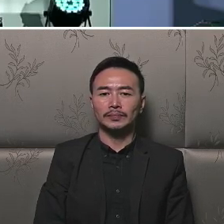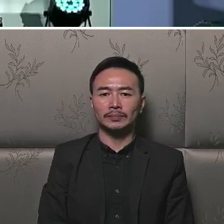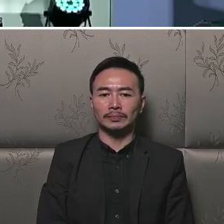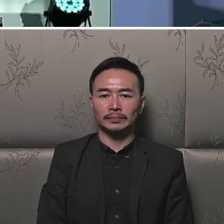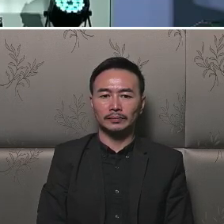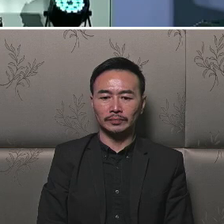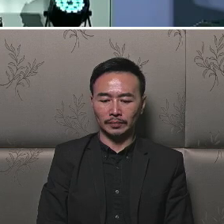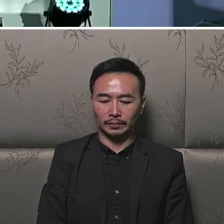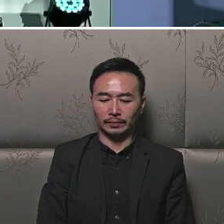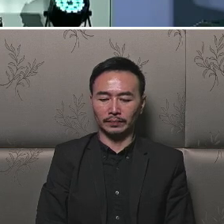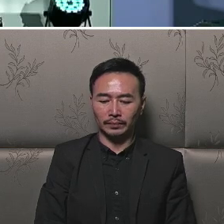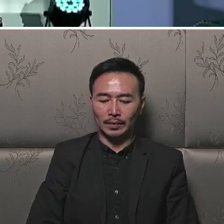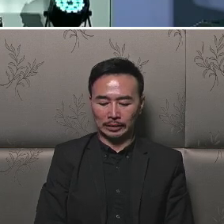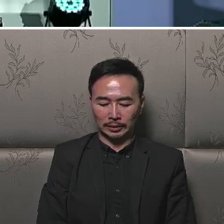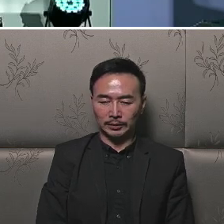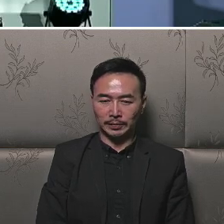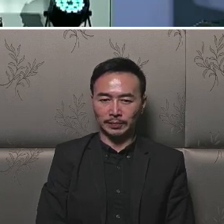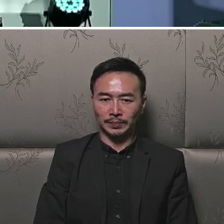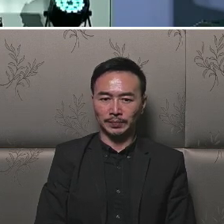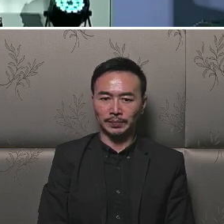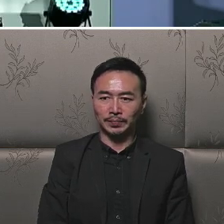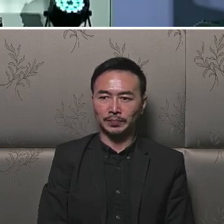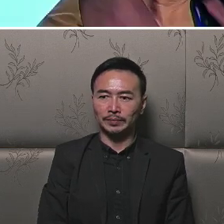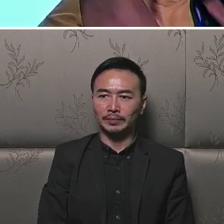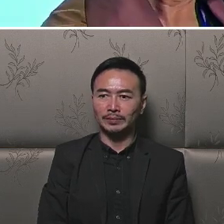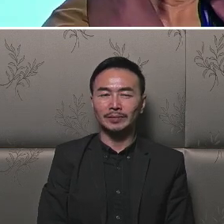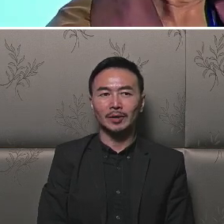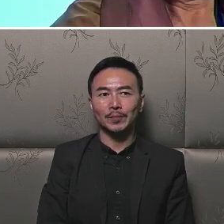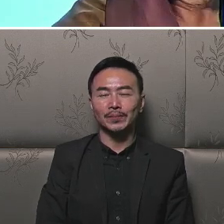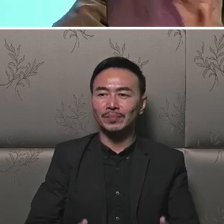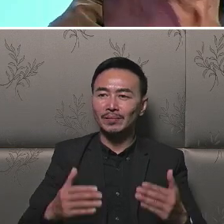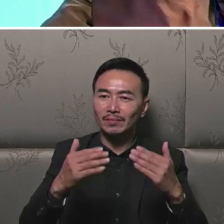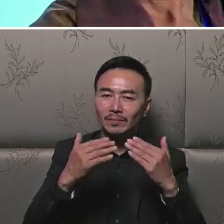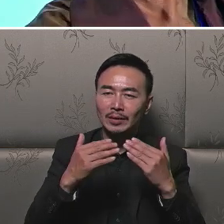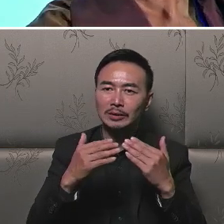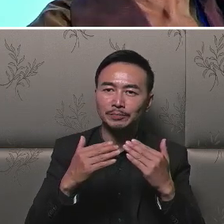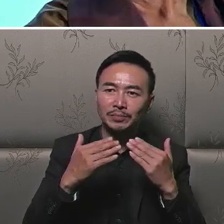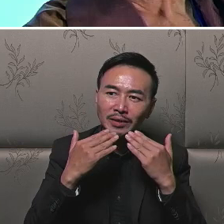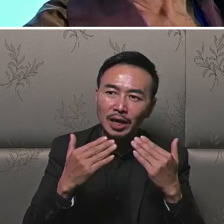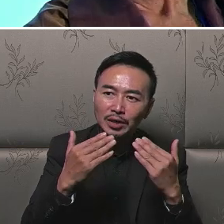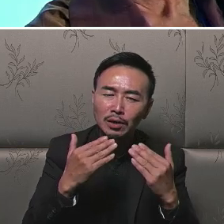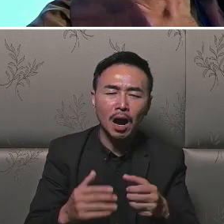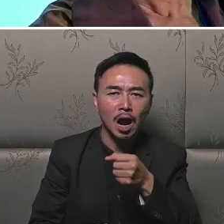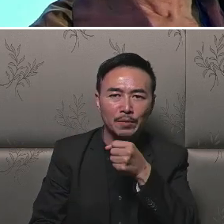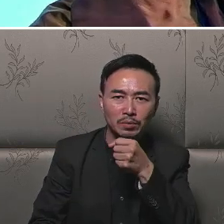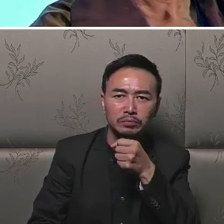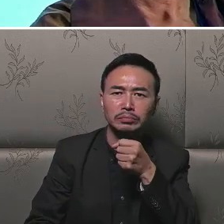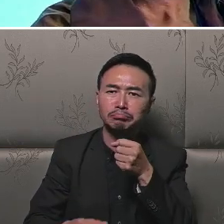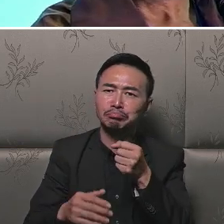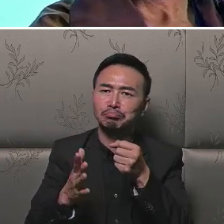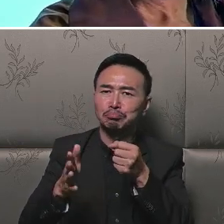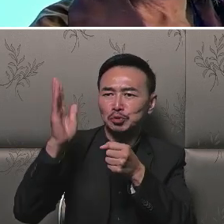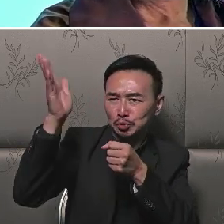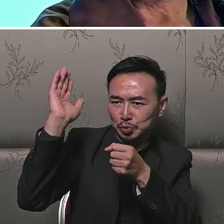Thank you very much, Tammy. Thank you for that presentation. And now we are coming to a close of our